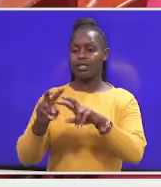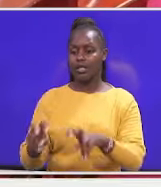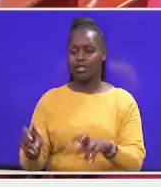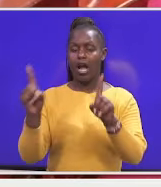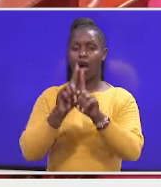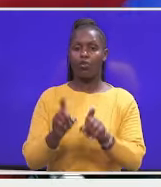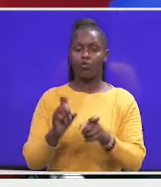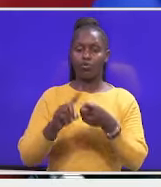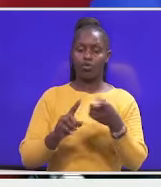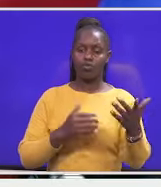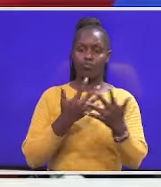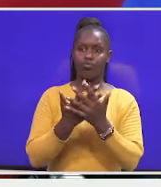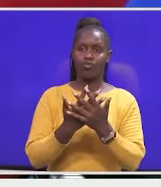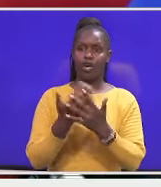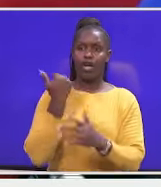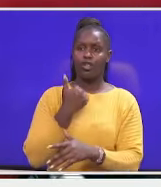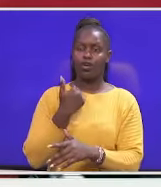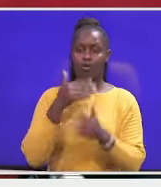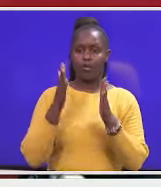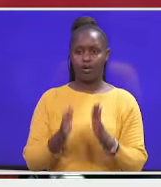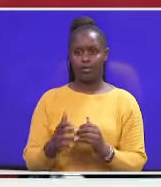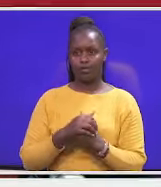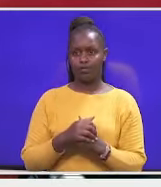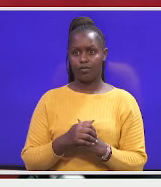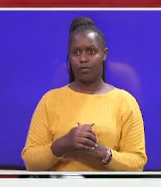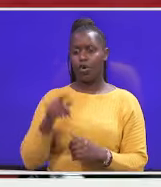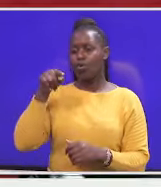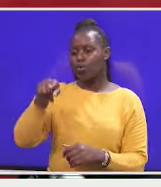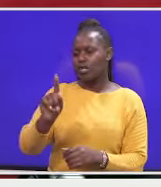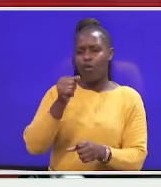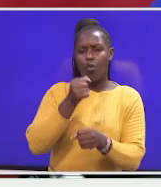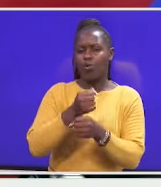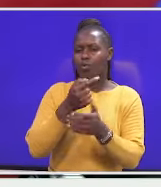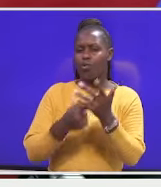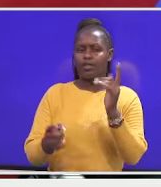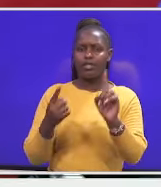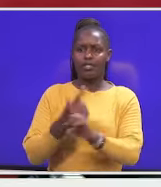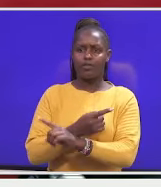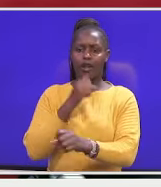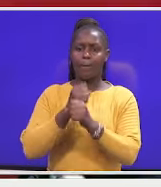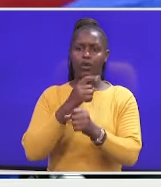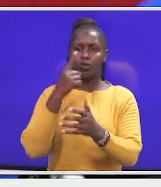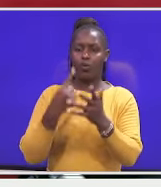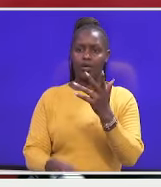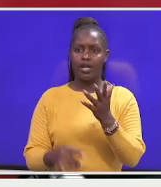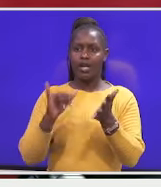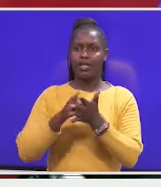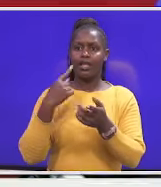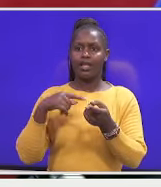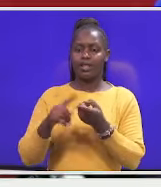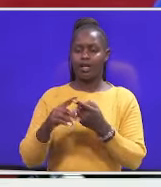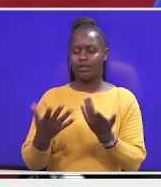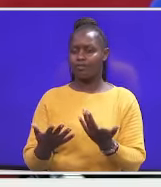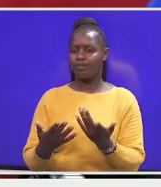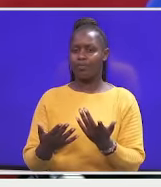kuwanasa majambazi. What will you do differently to ensure that illegal arms in the arms